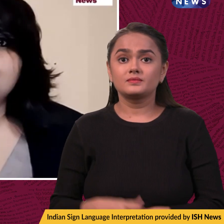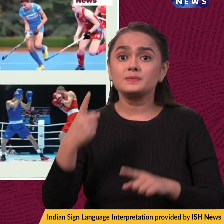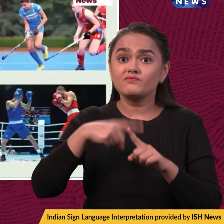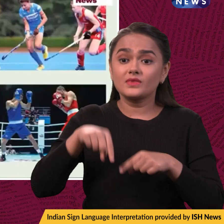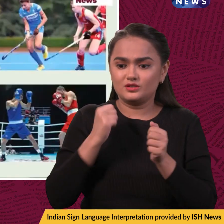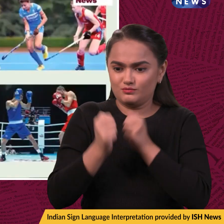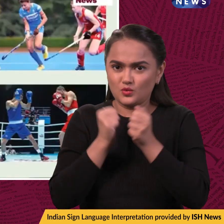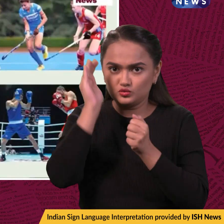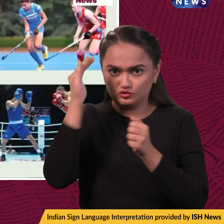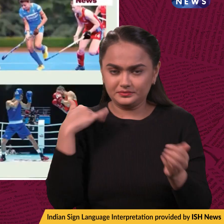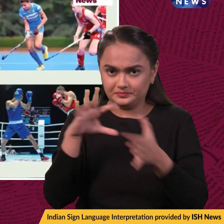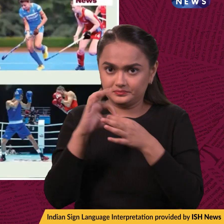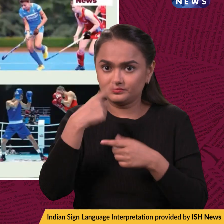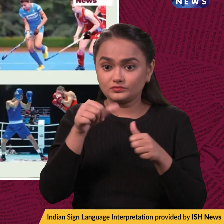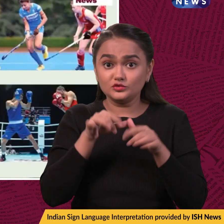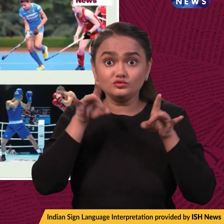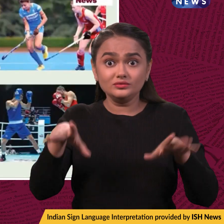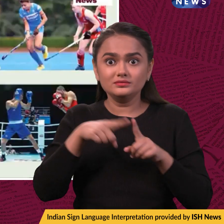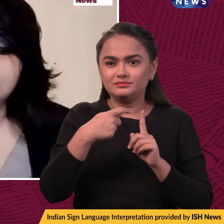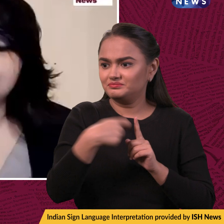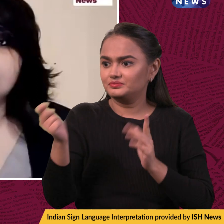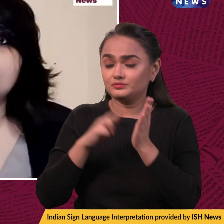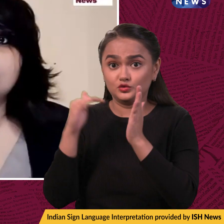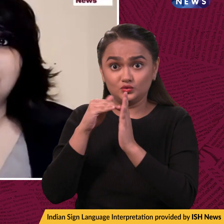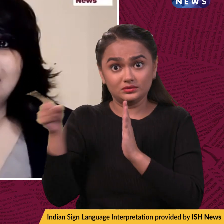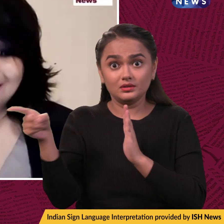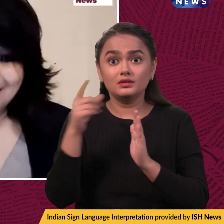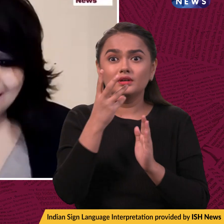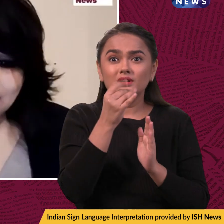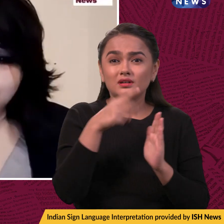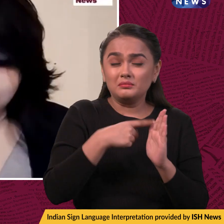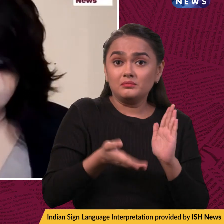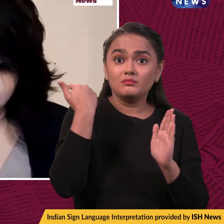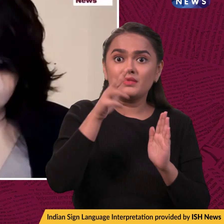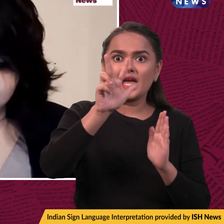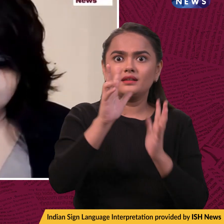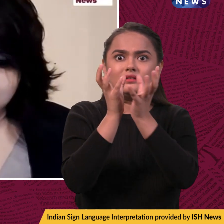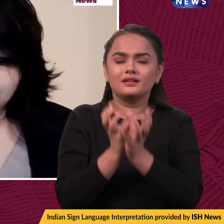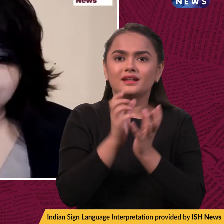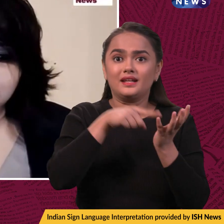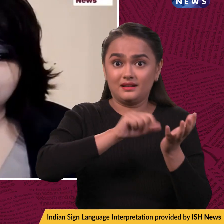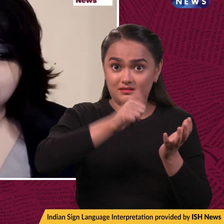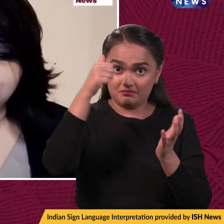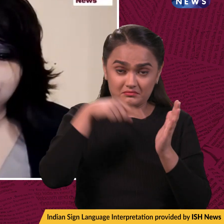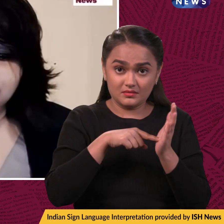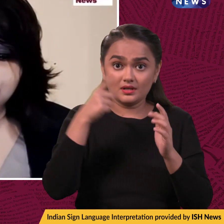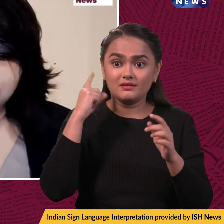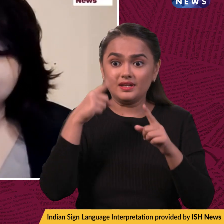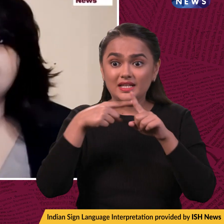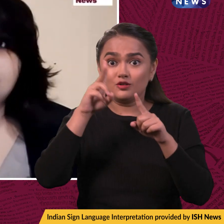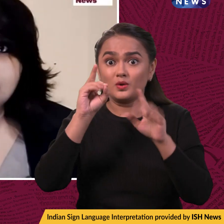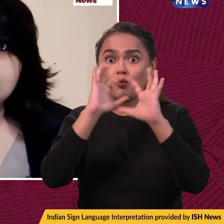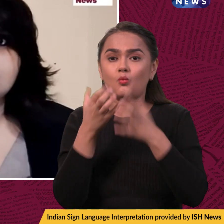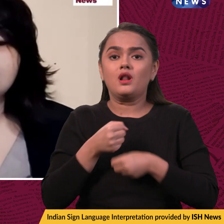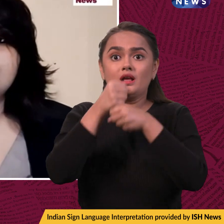On to sports news right now. Australia has defeated New Zealand by 8 wickets in the T20 World Cup